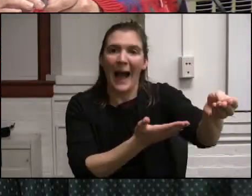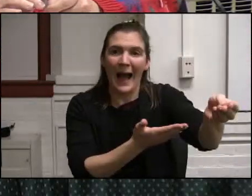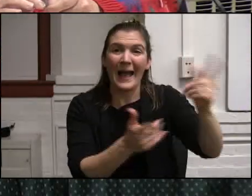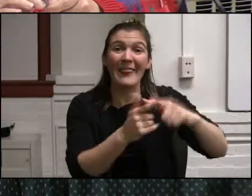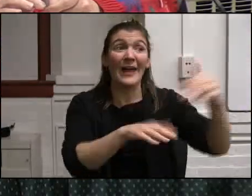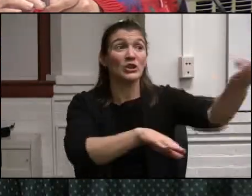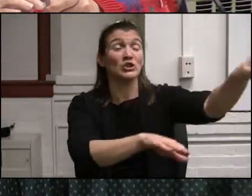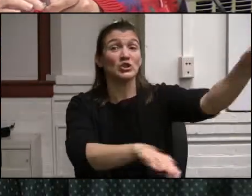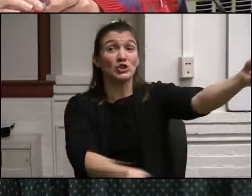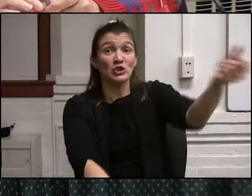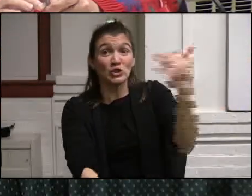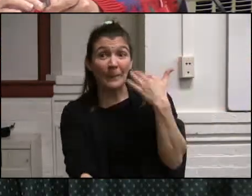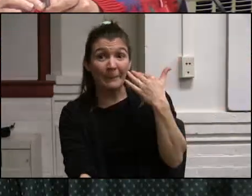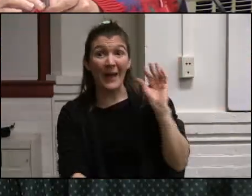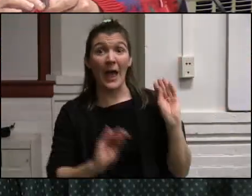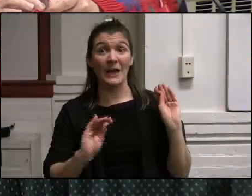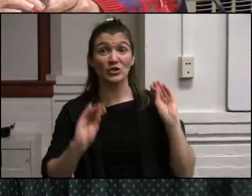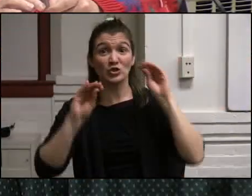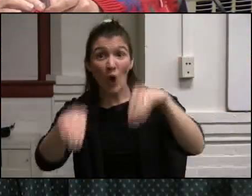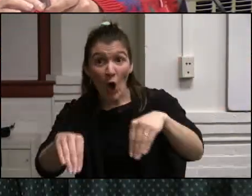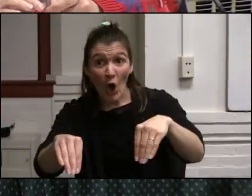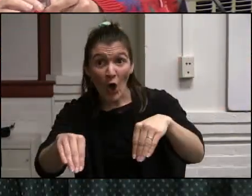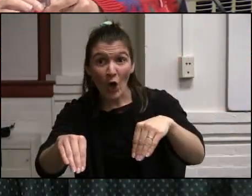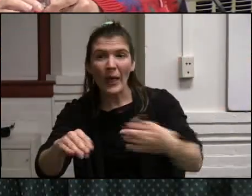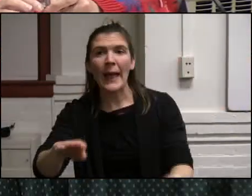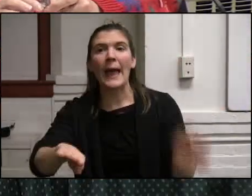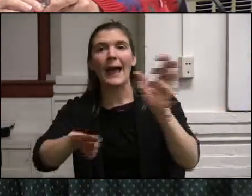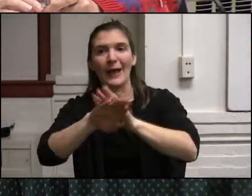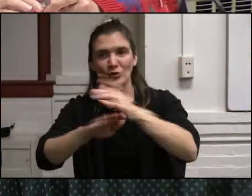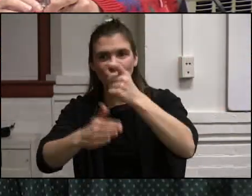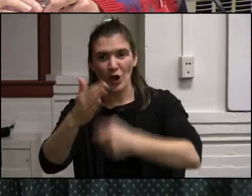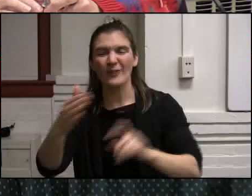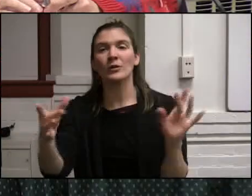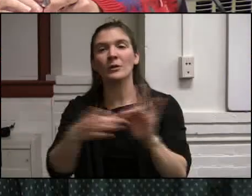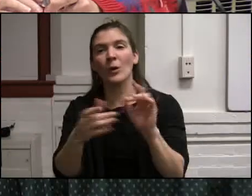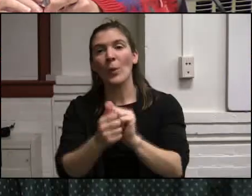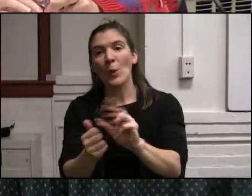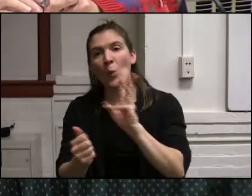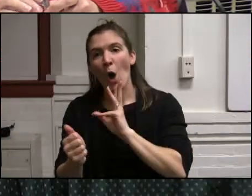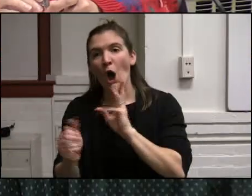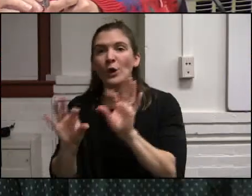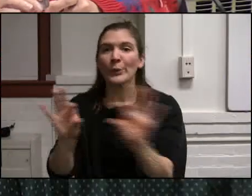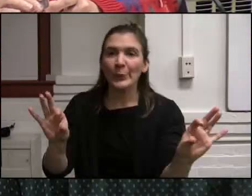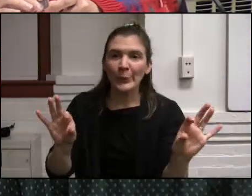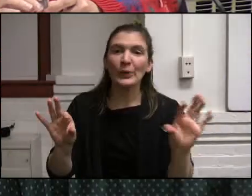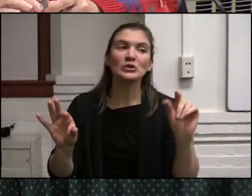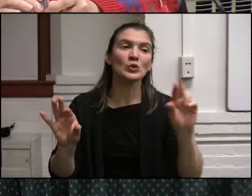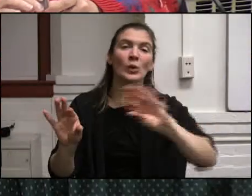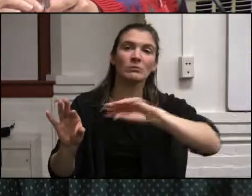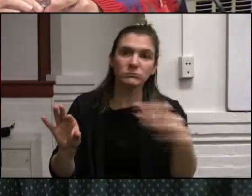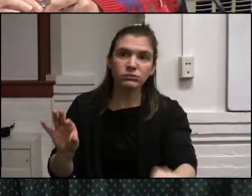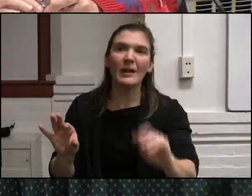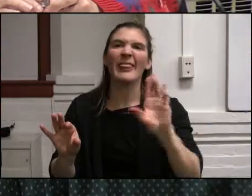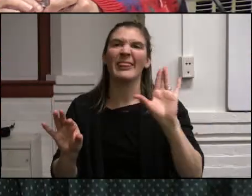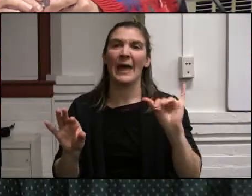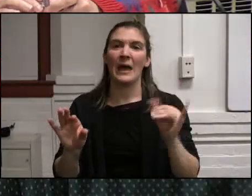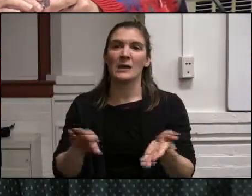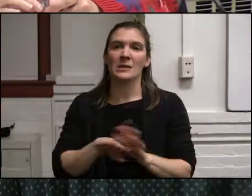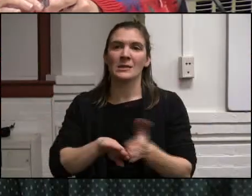getting it shipped here and installed with water and sewer service and so on is on top of that.